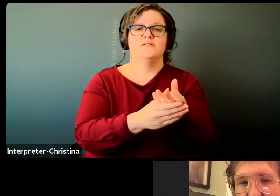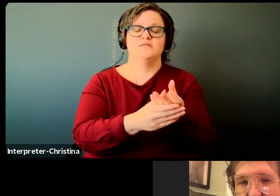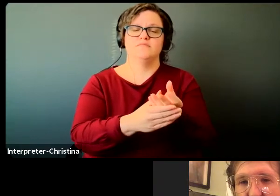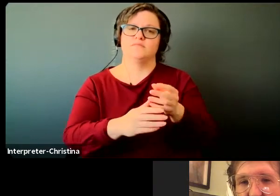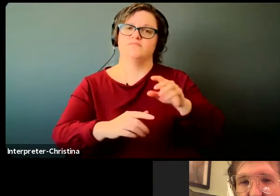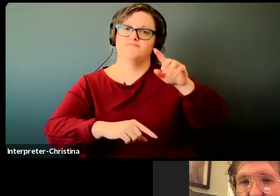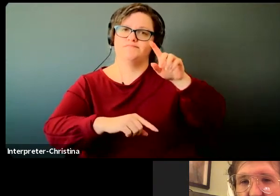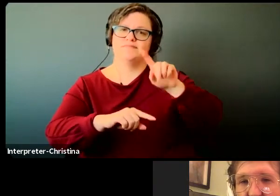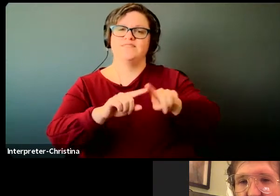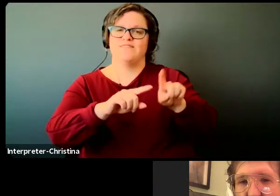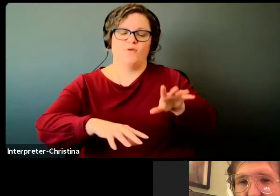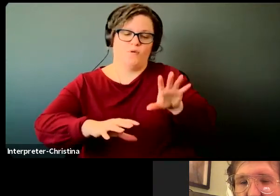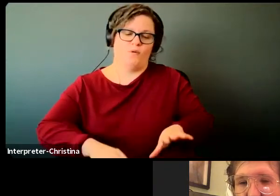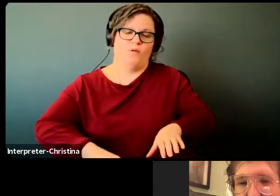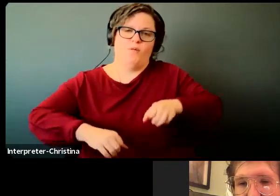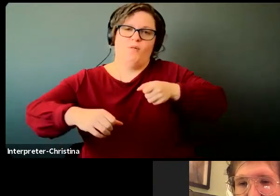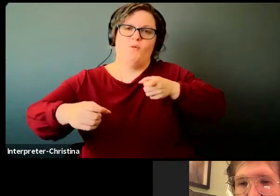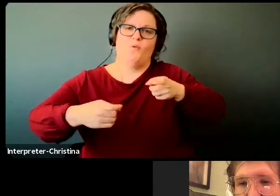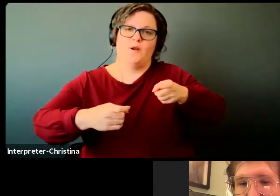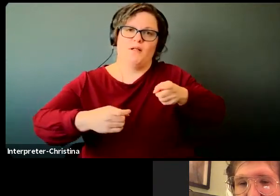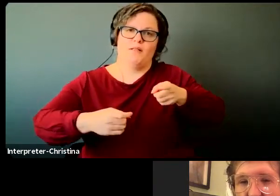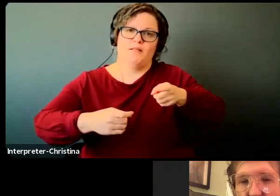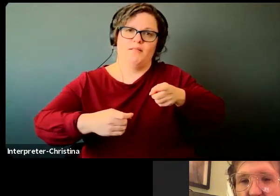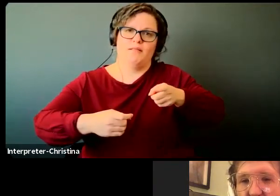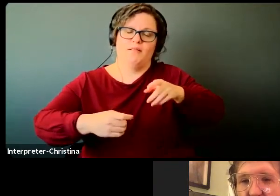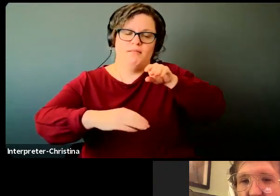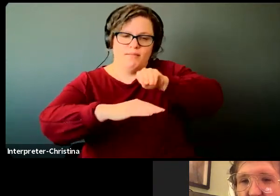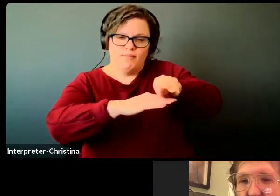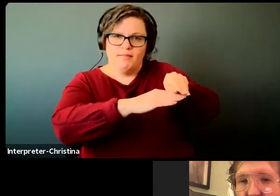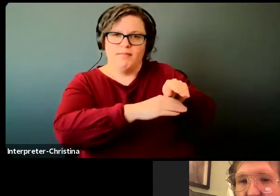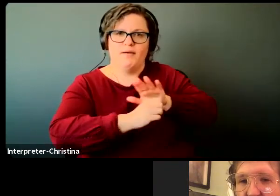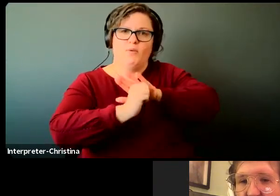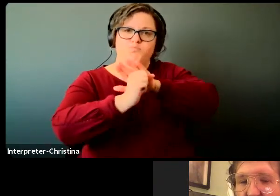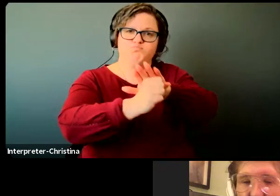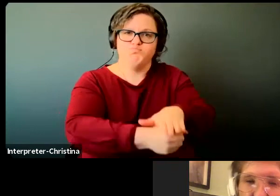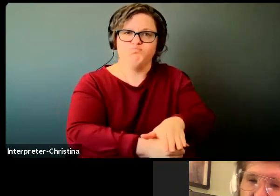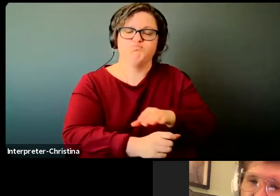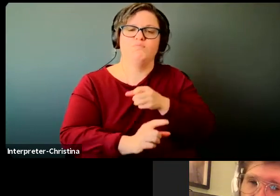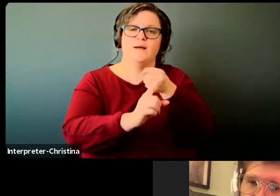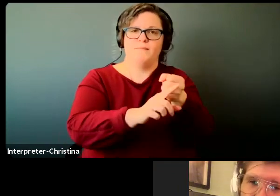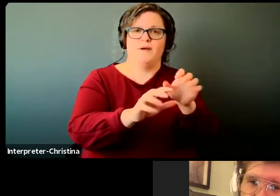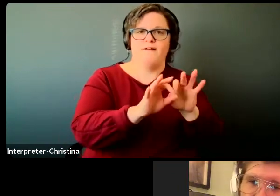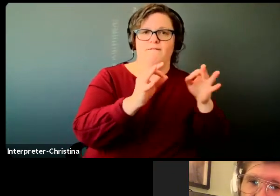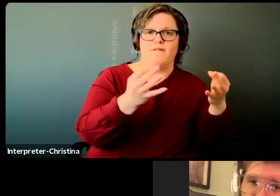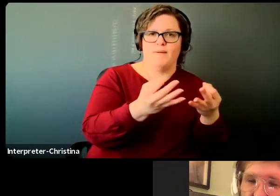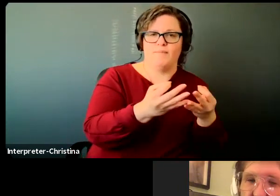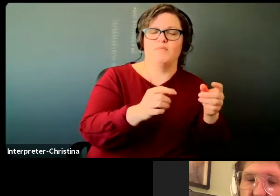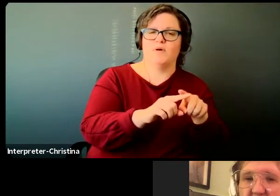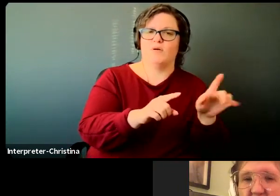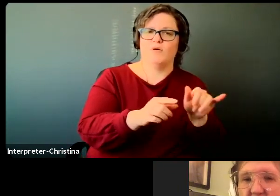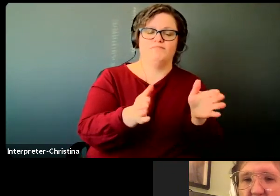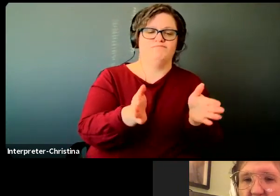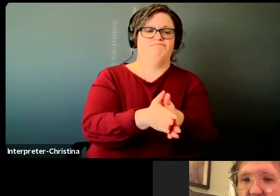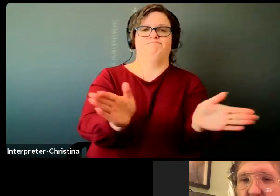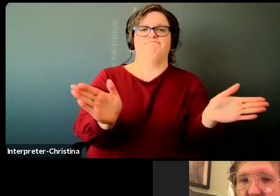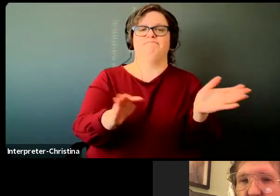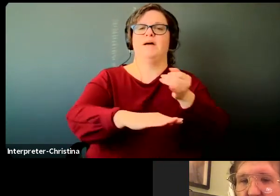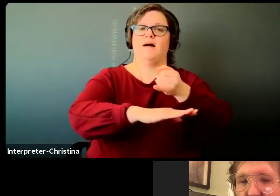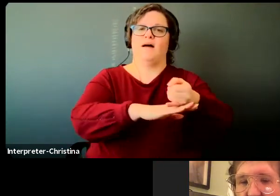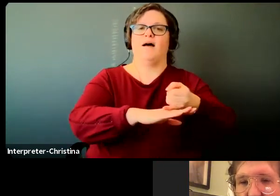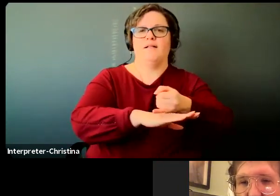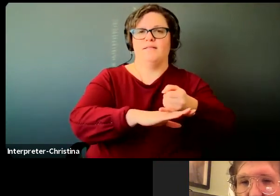silences, and how those colonial silences impact their family lives, but also the political context in which the island